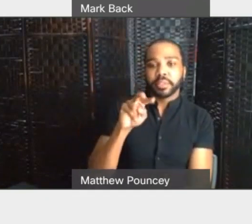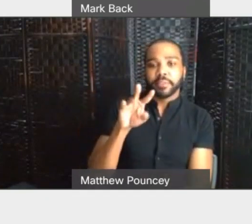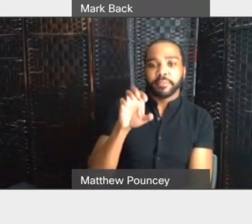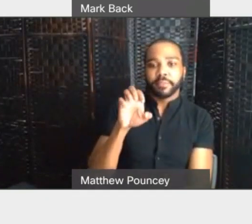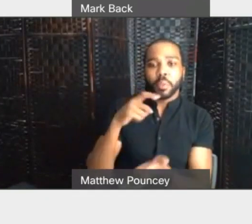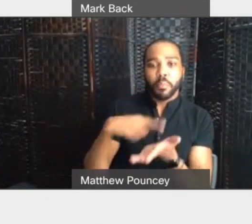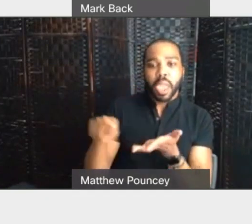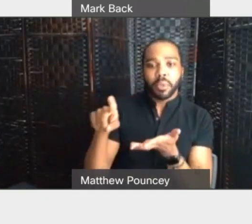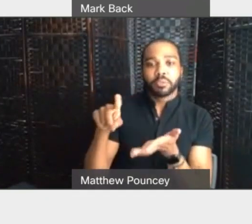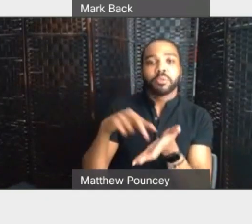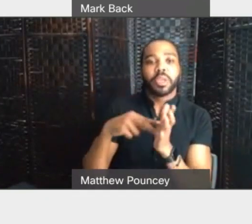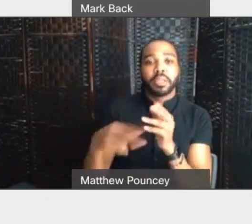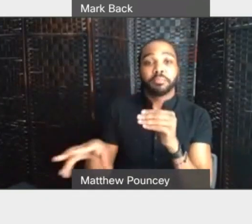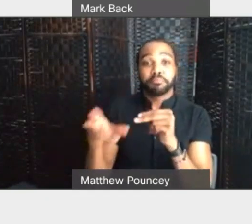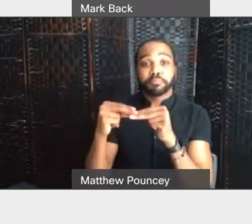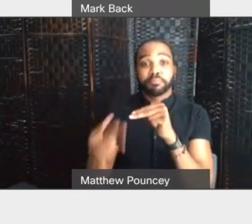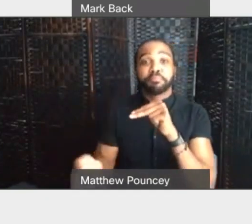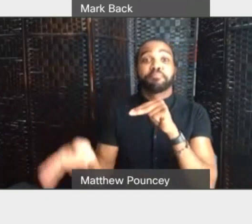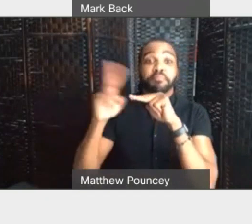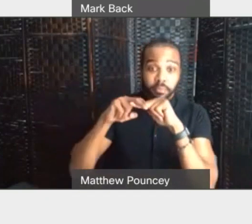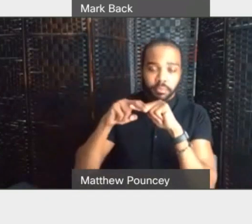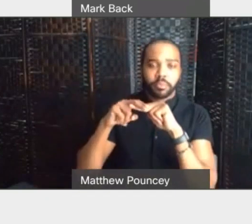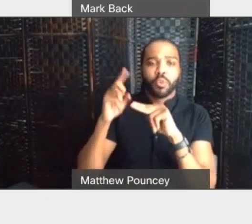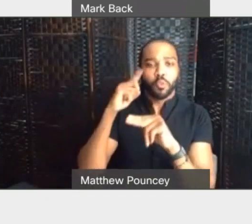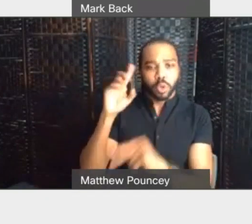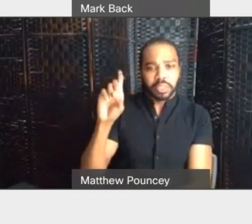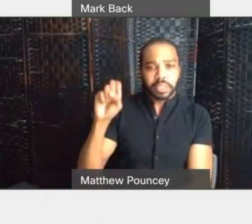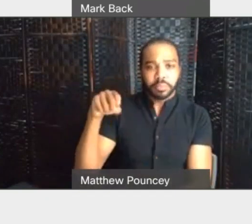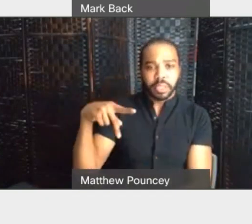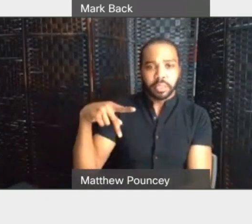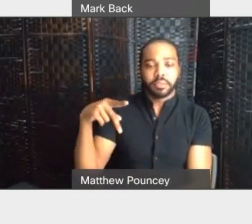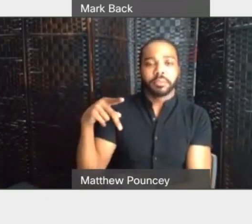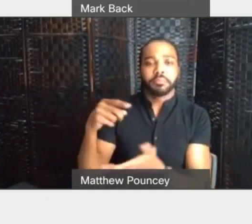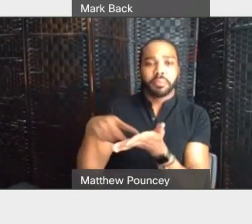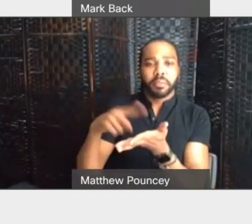increase for this year for DSP wages.